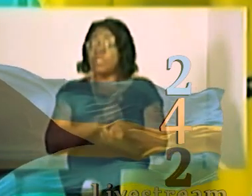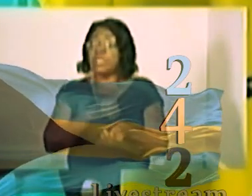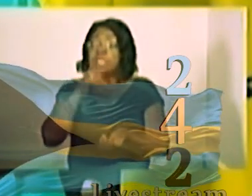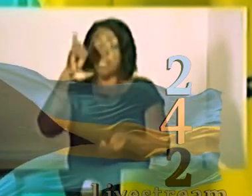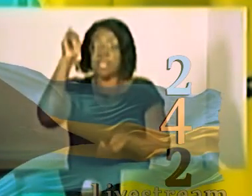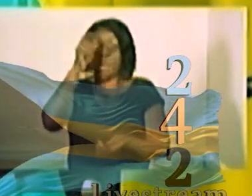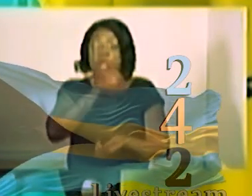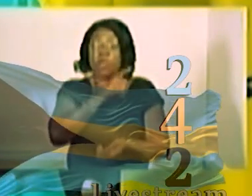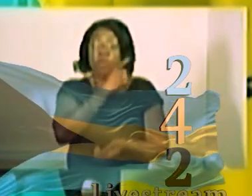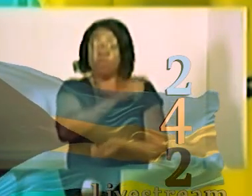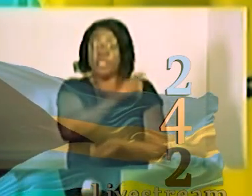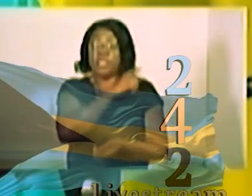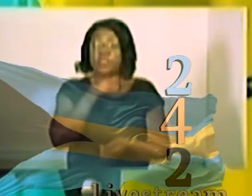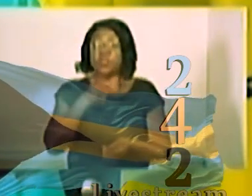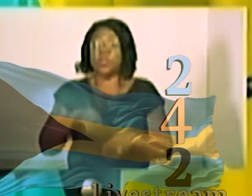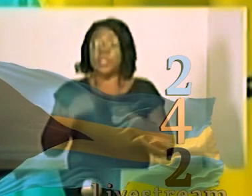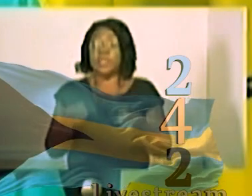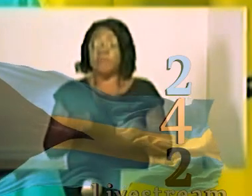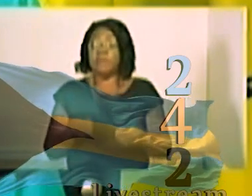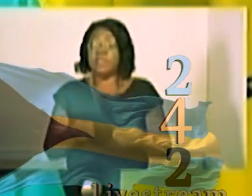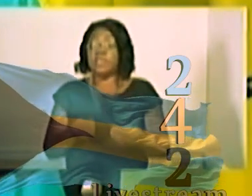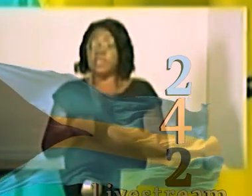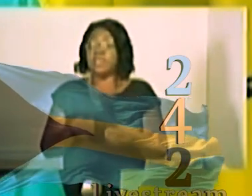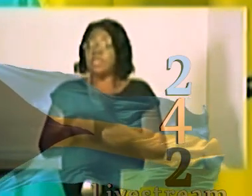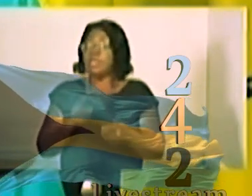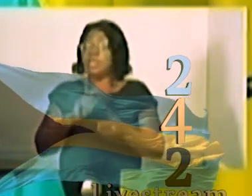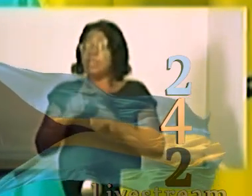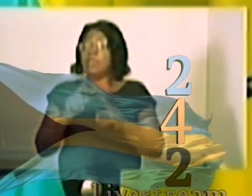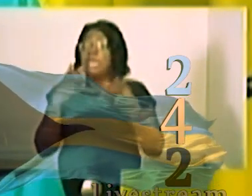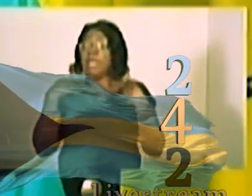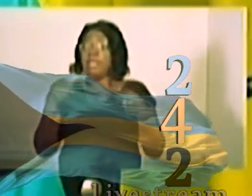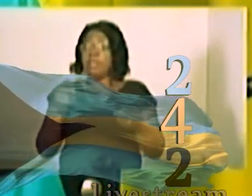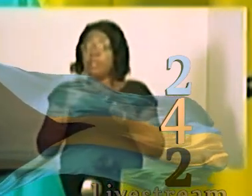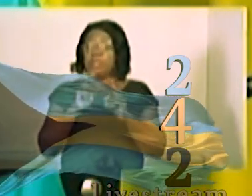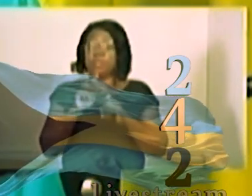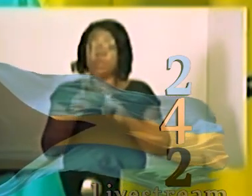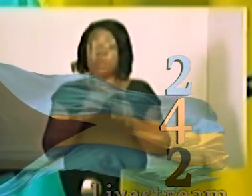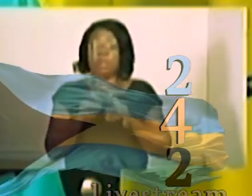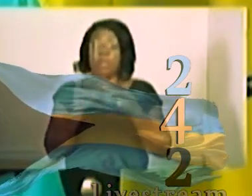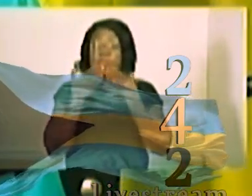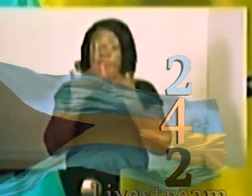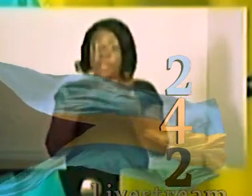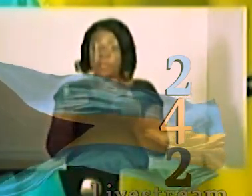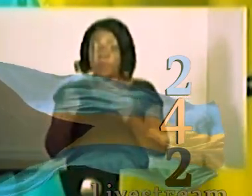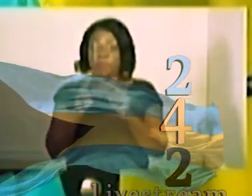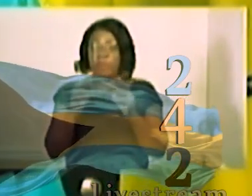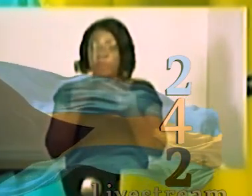Regis, who would give us a press briefing. I thank you very much.